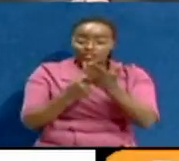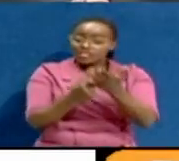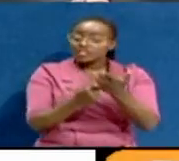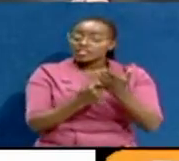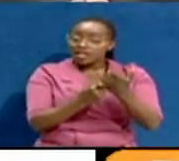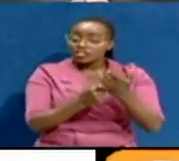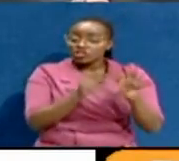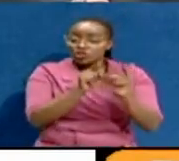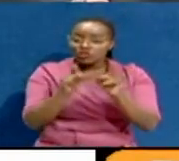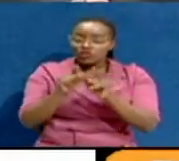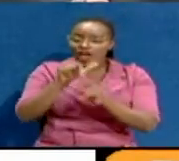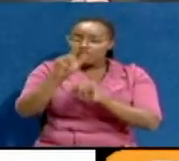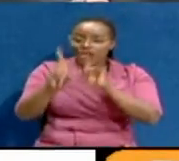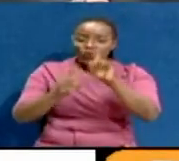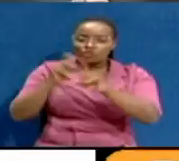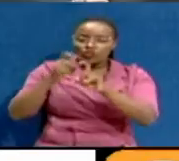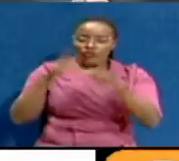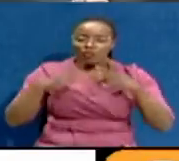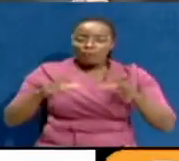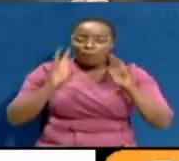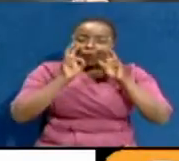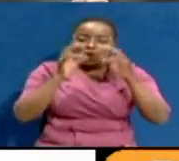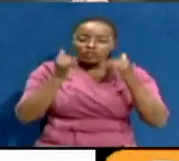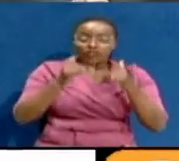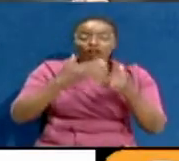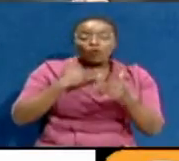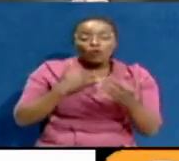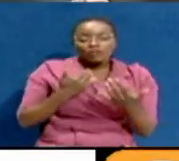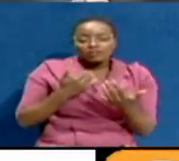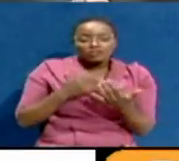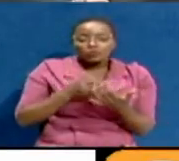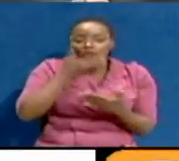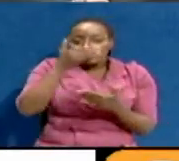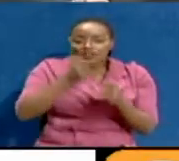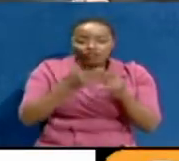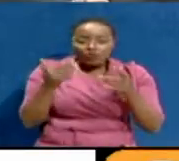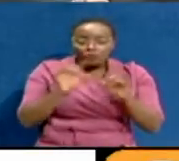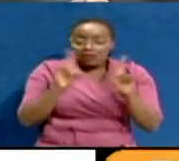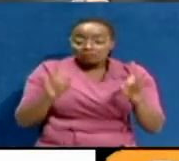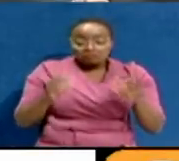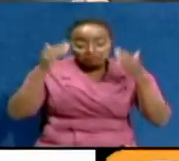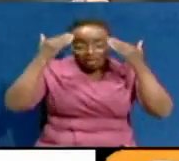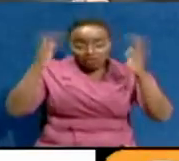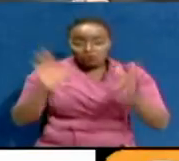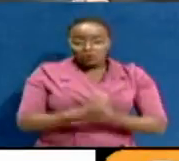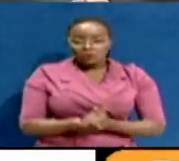Mbajo, and also there are those questions from our viewers. I don't know where you want to begin.